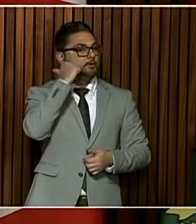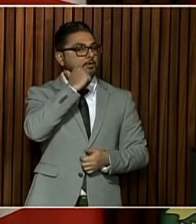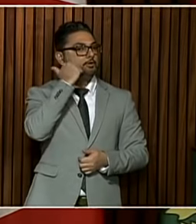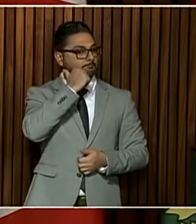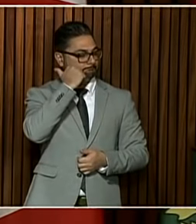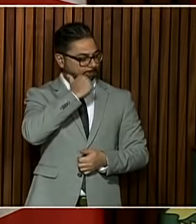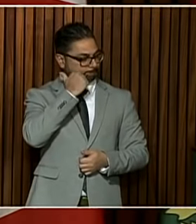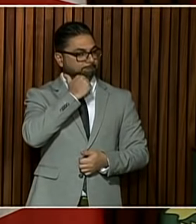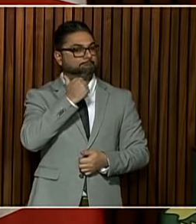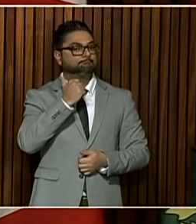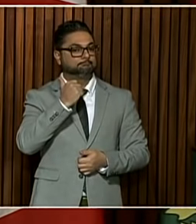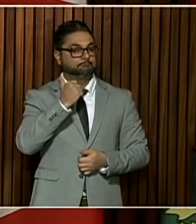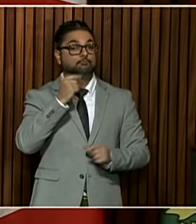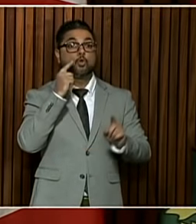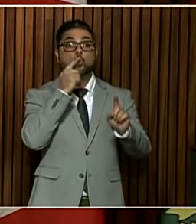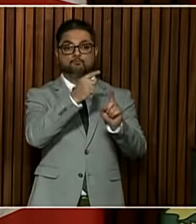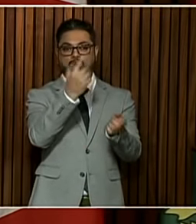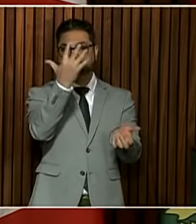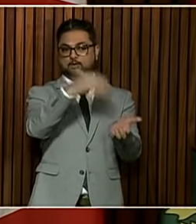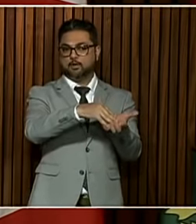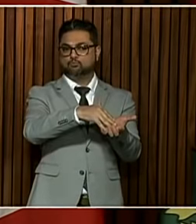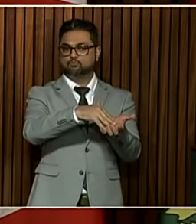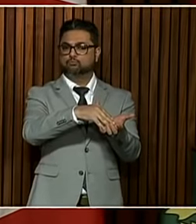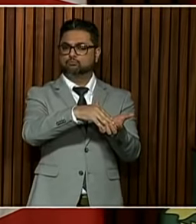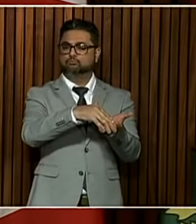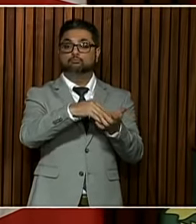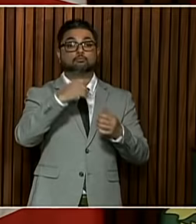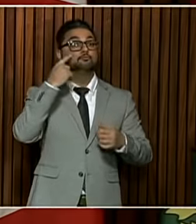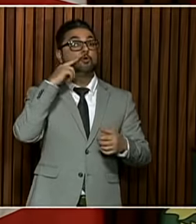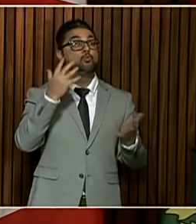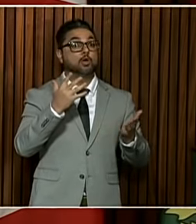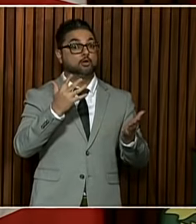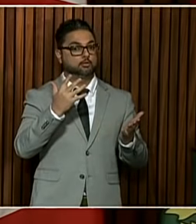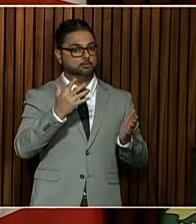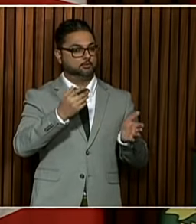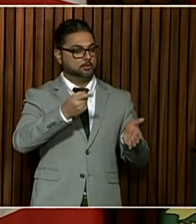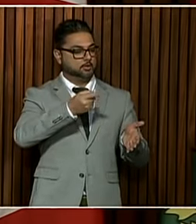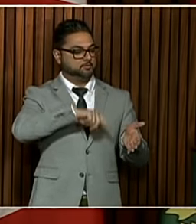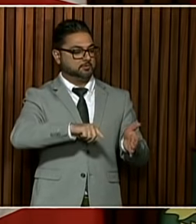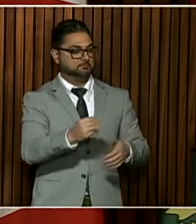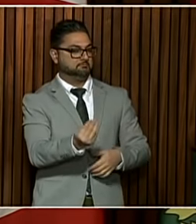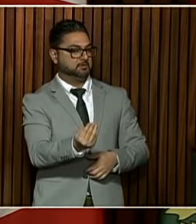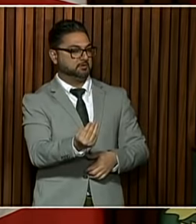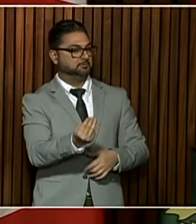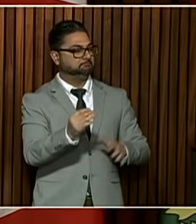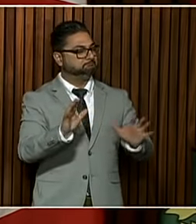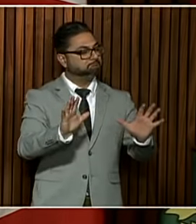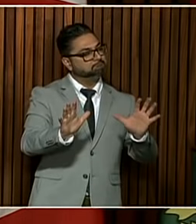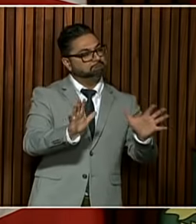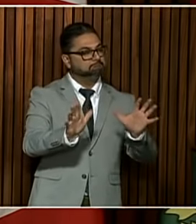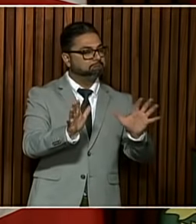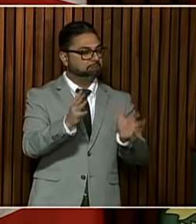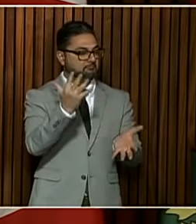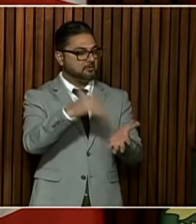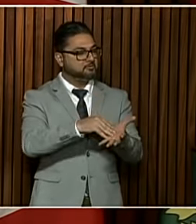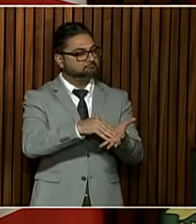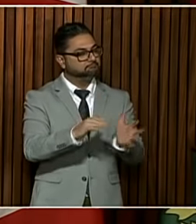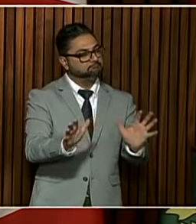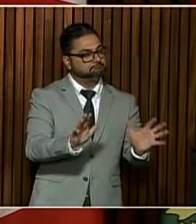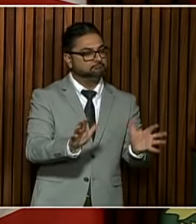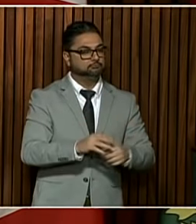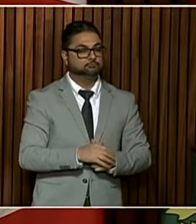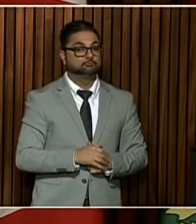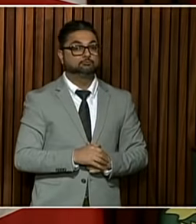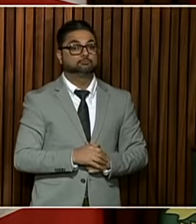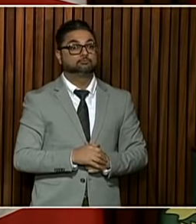for 5,000 by early this coming week, and aiming for something or close to